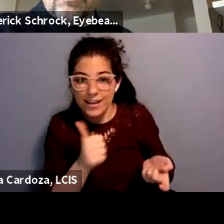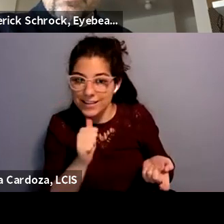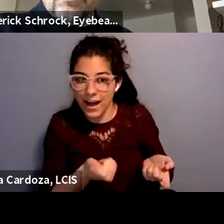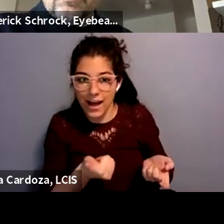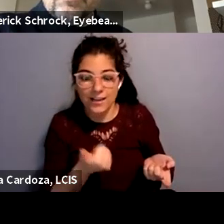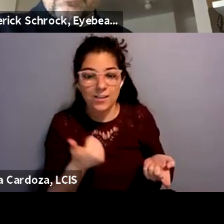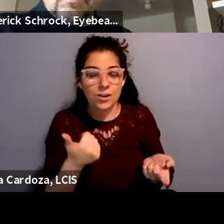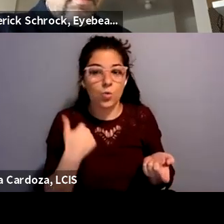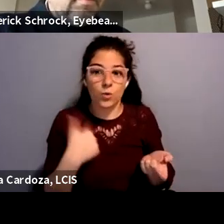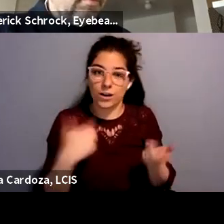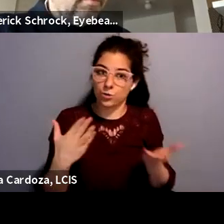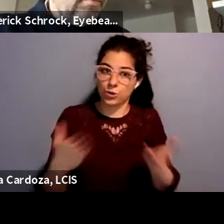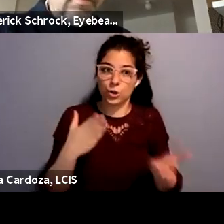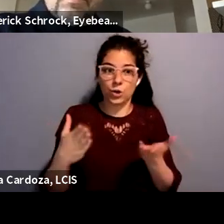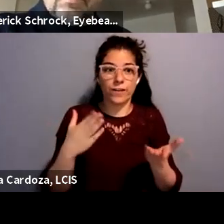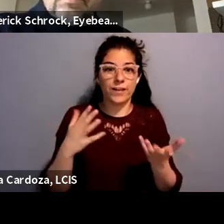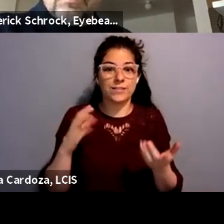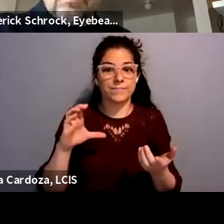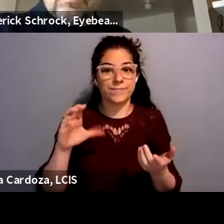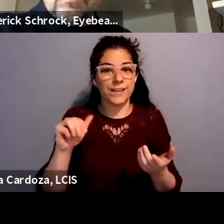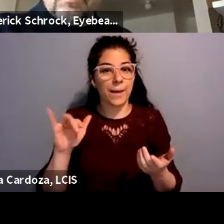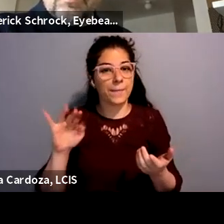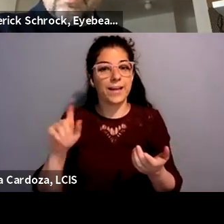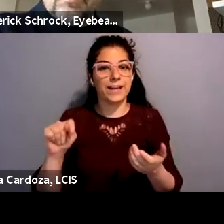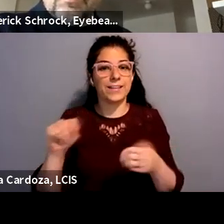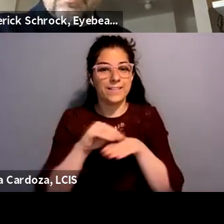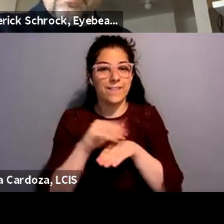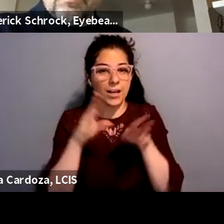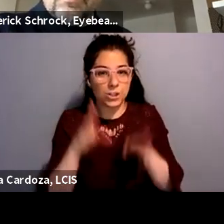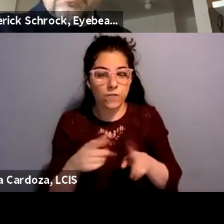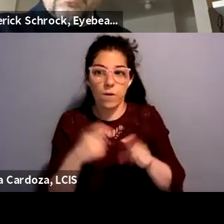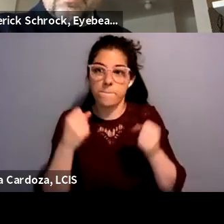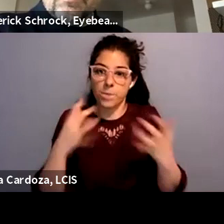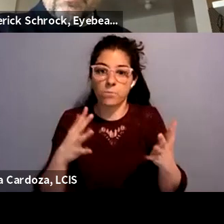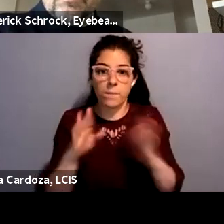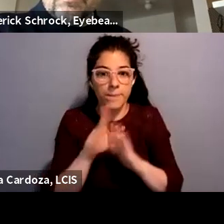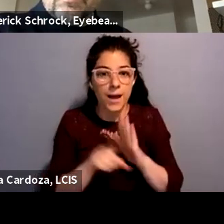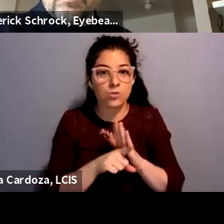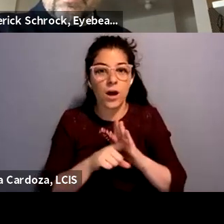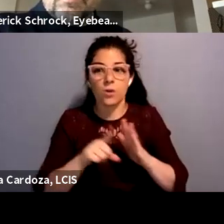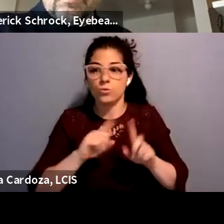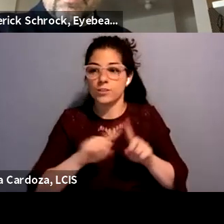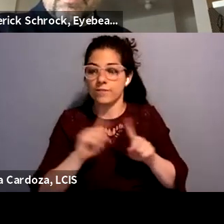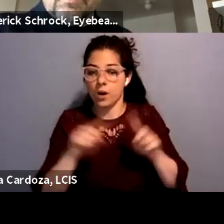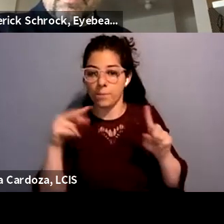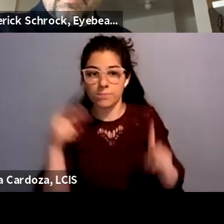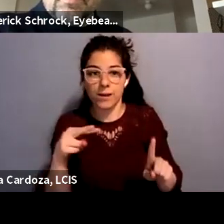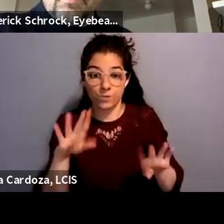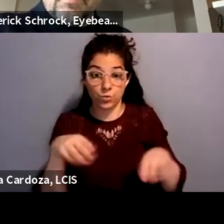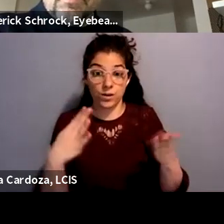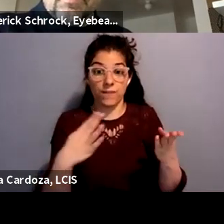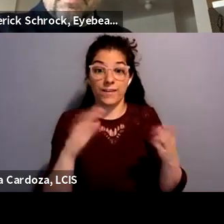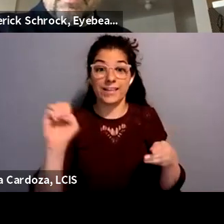We're, you know, here to serve as a cabinet of advisors from multiple backgrounds and multiple disciplines to be able to give the executive